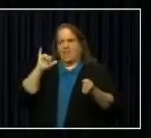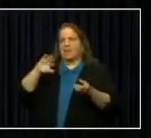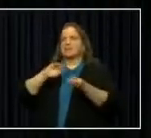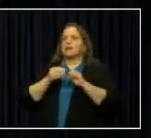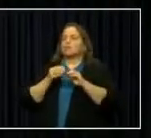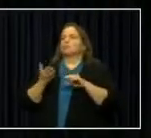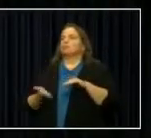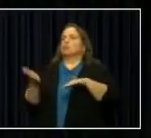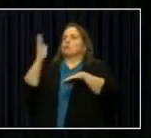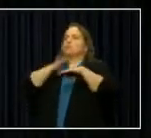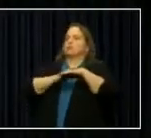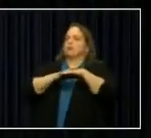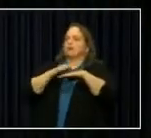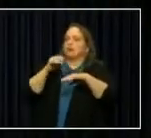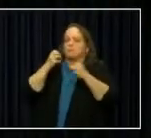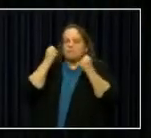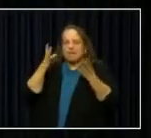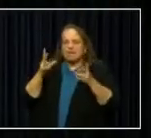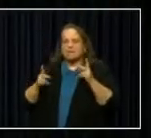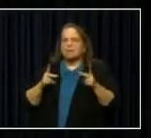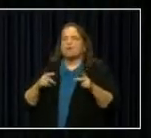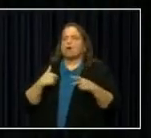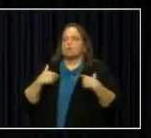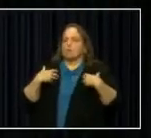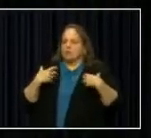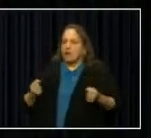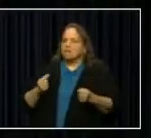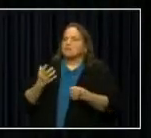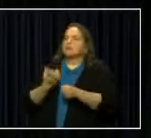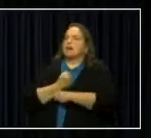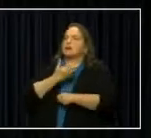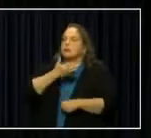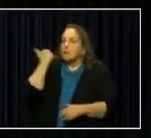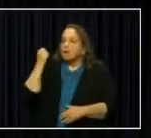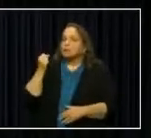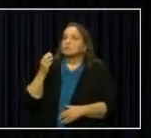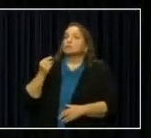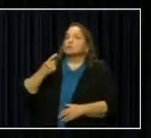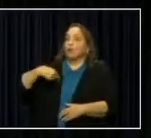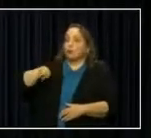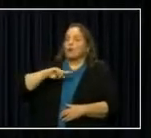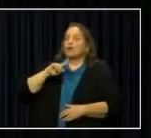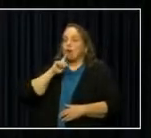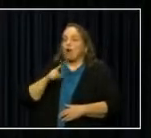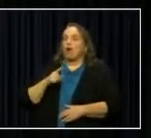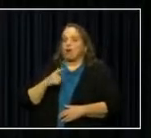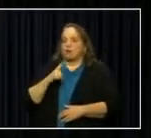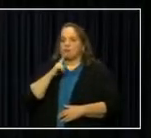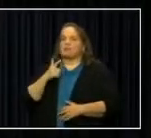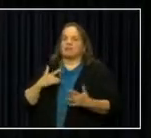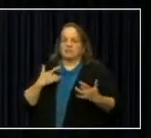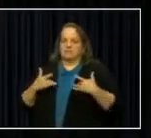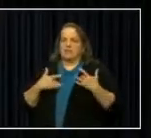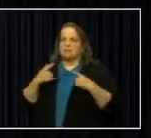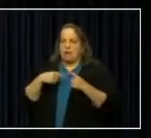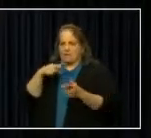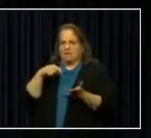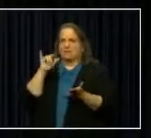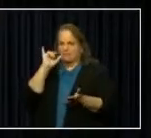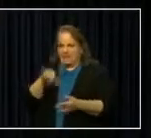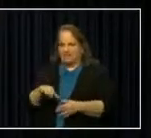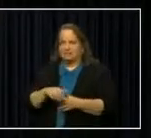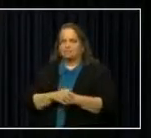has jumped a bunch, meaning a bunch of people have gotten better, and so we are really excited about